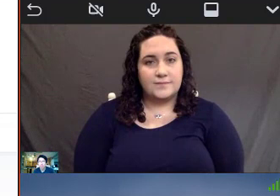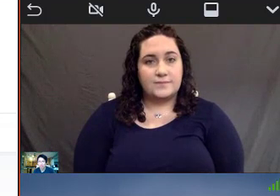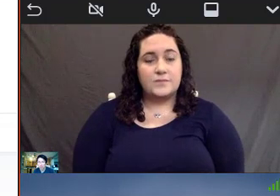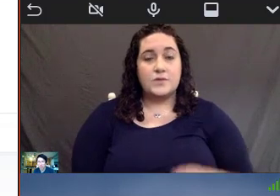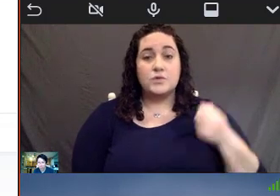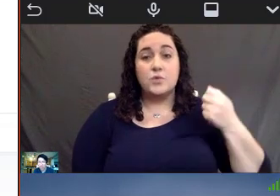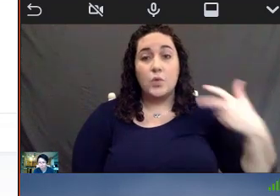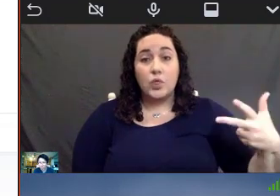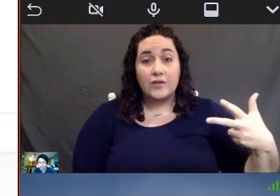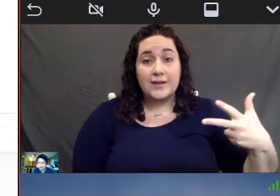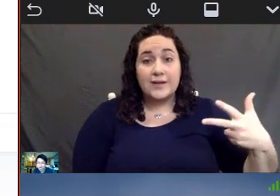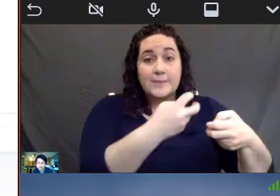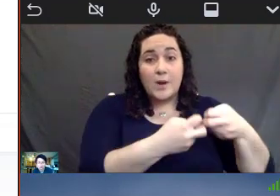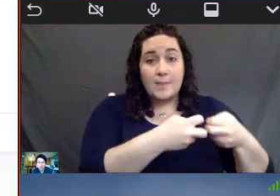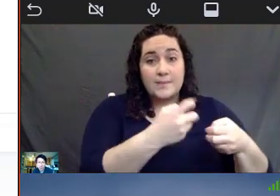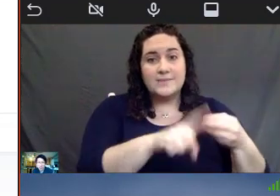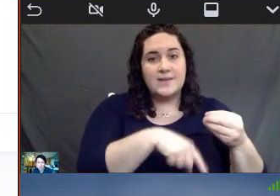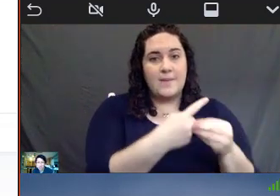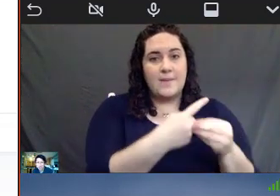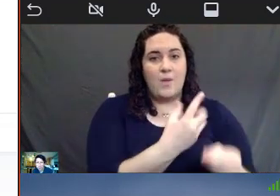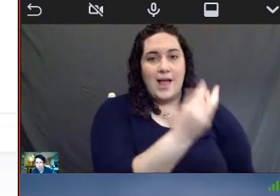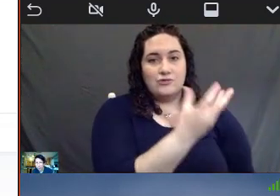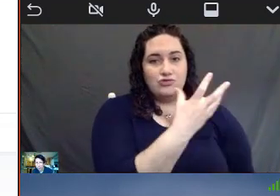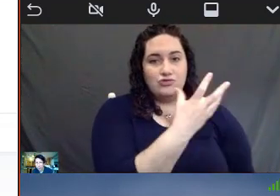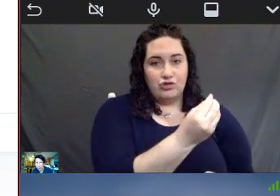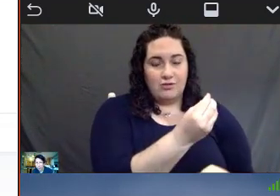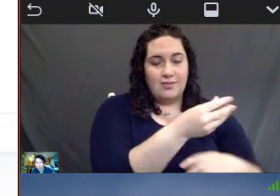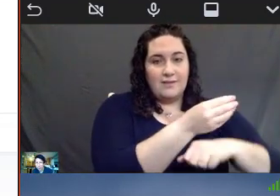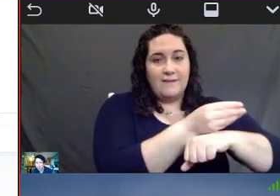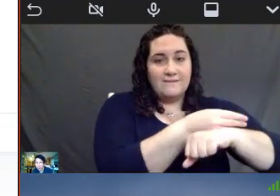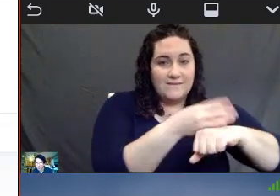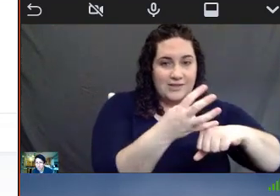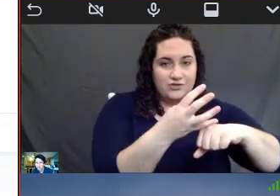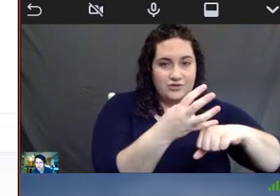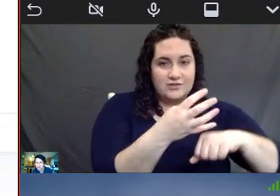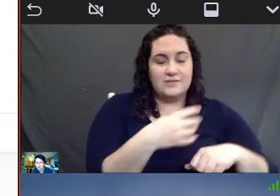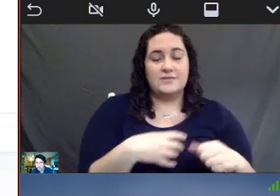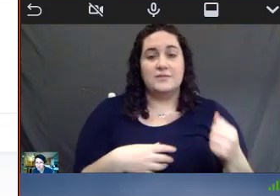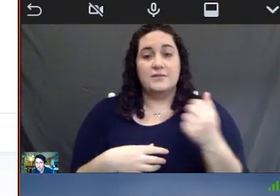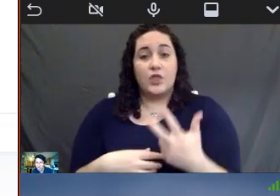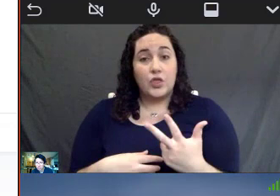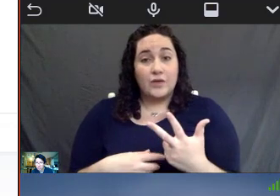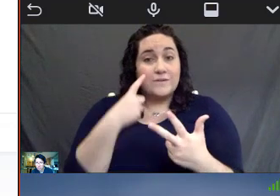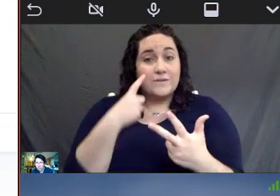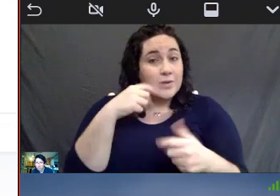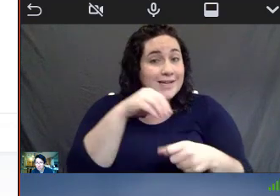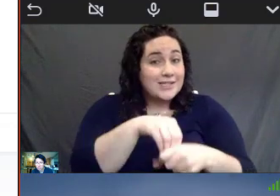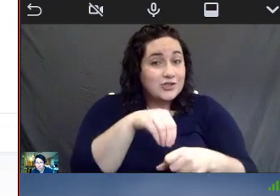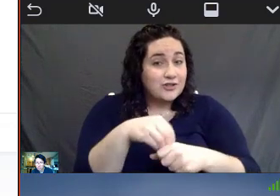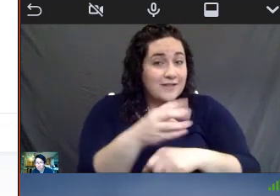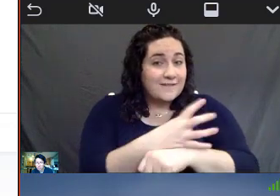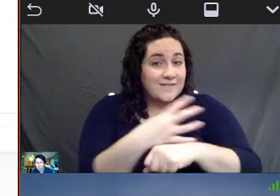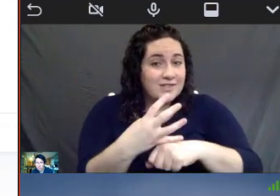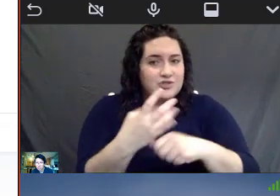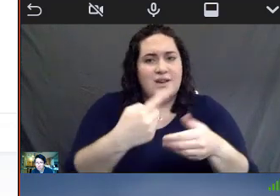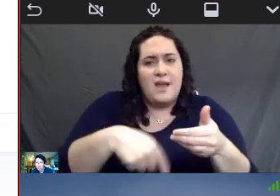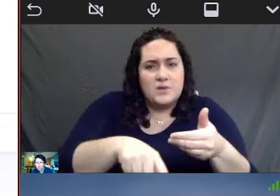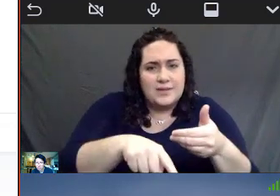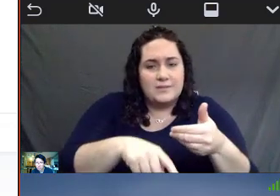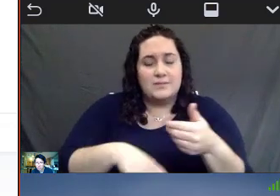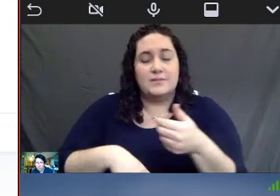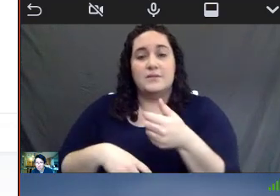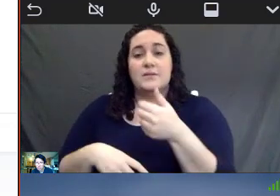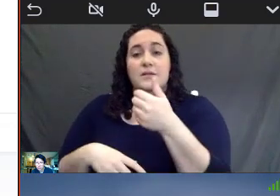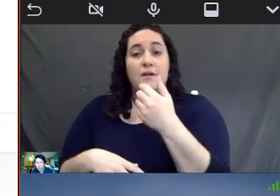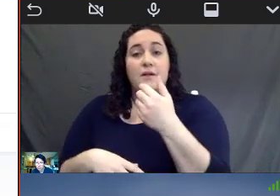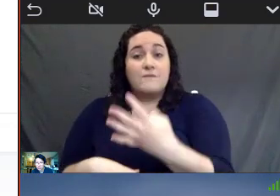learn about today, four problems in internal convection, which we'll look at next week, and four problems in heat exchangers, which we'll